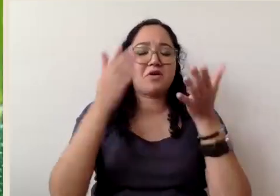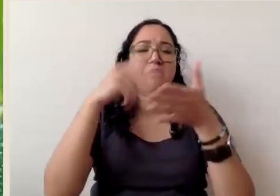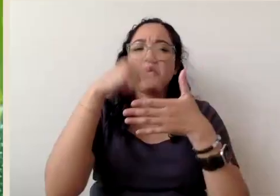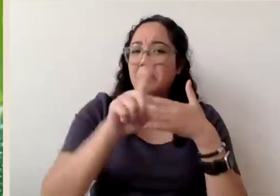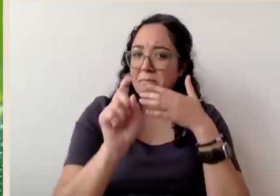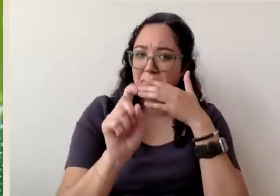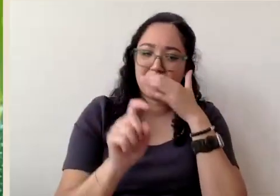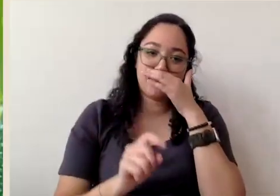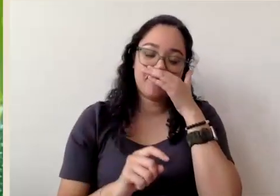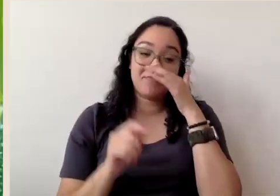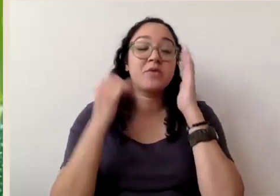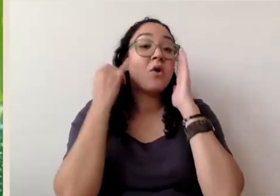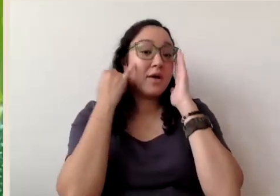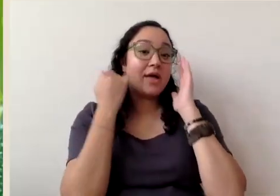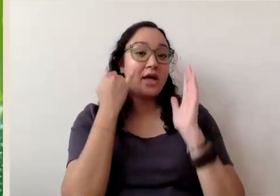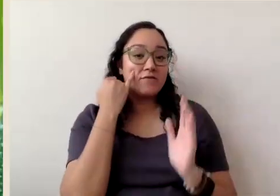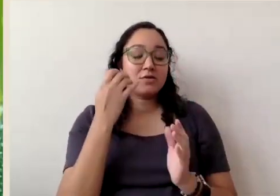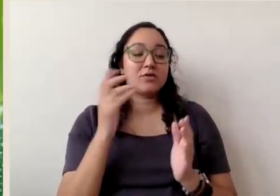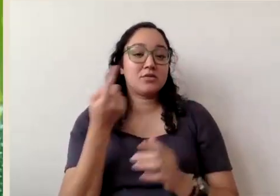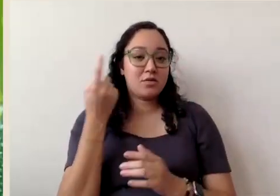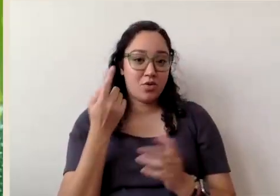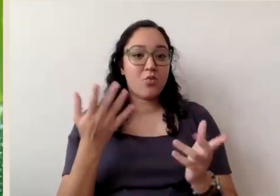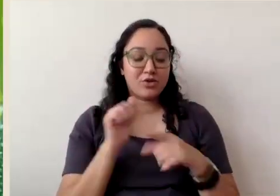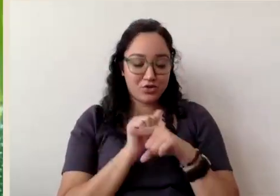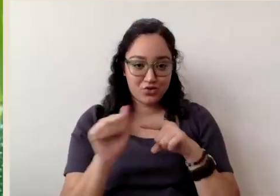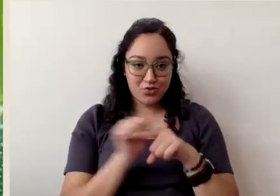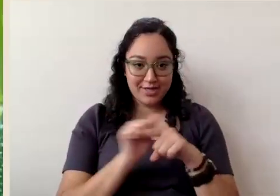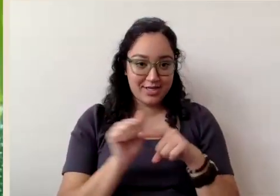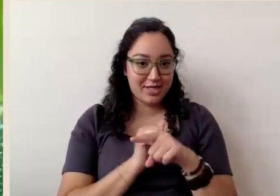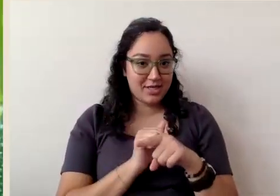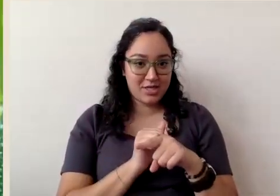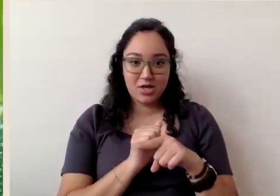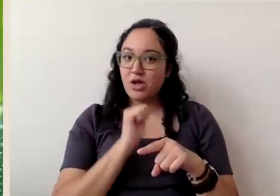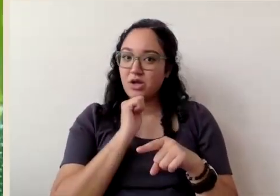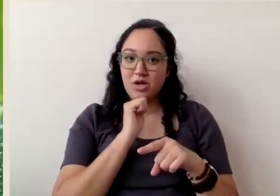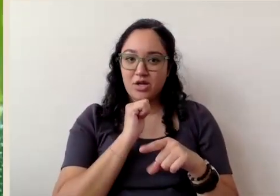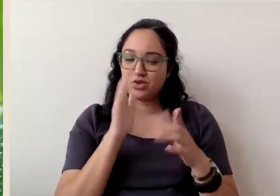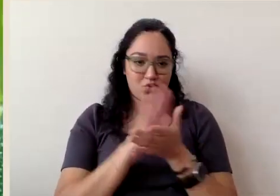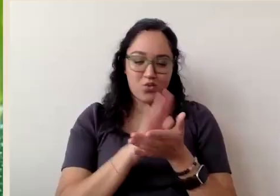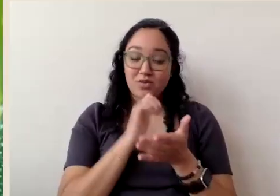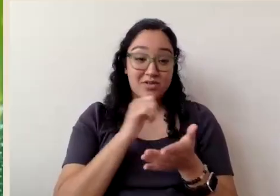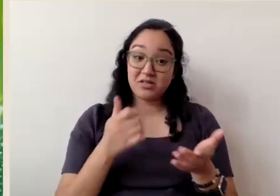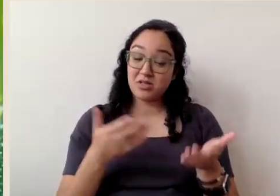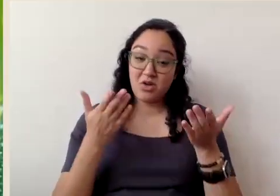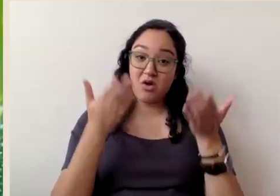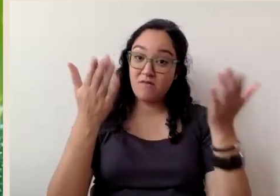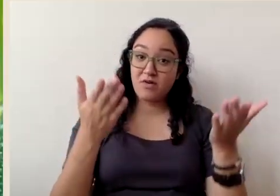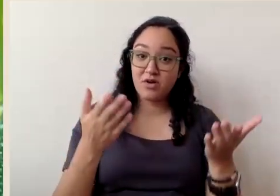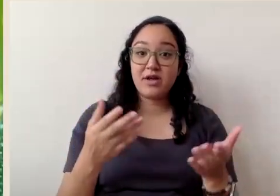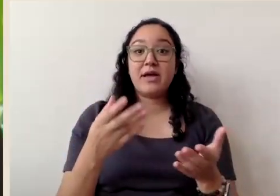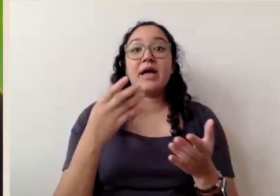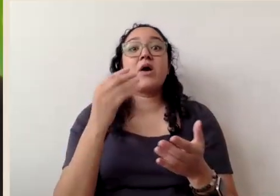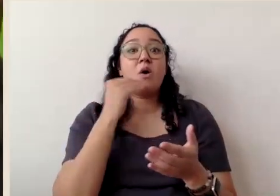So someone wants to get the training that's not, and their school doesn't currently offer it on their in-home